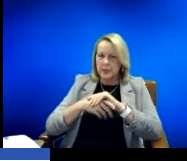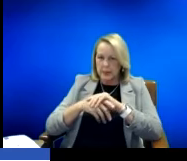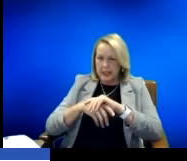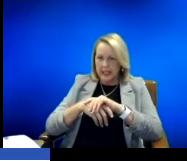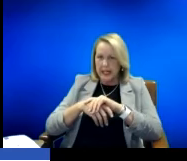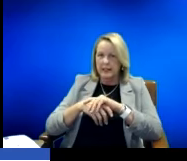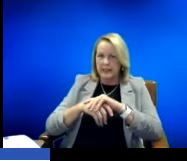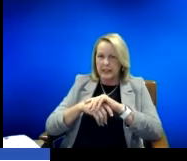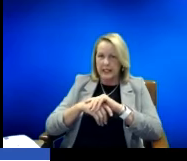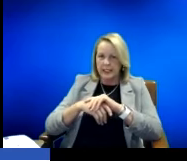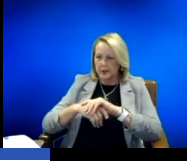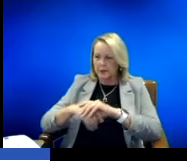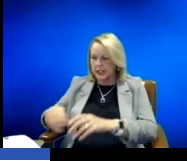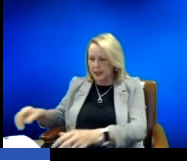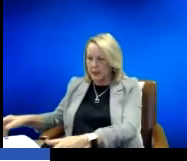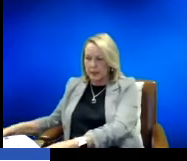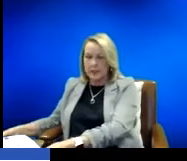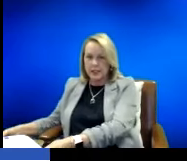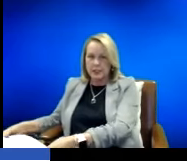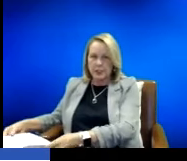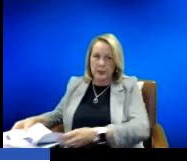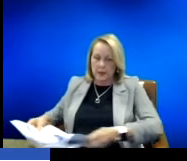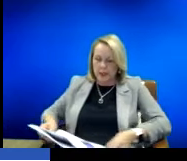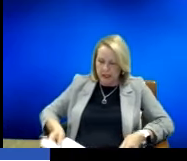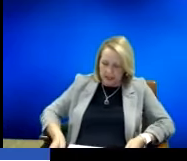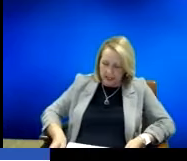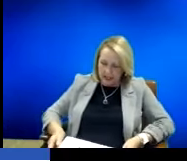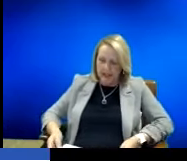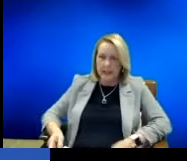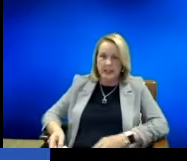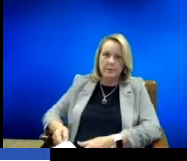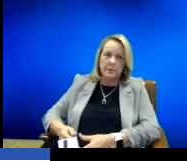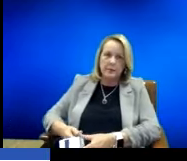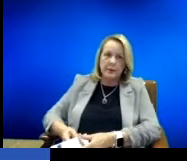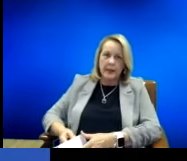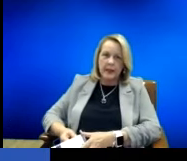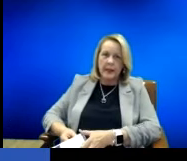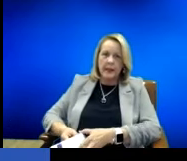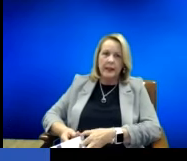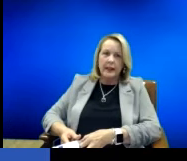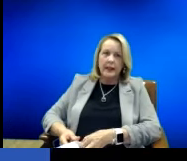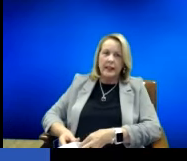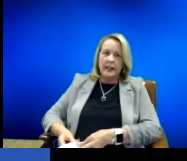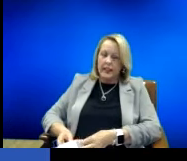it will be counted as a resource. So just be aware of that. So